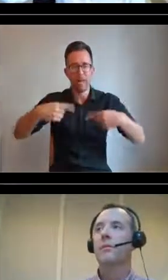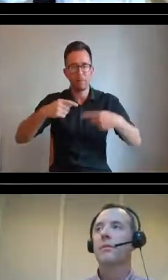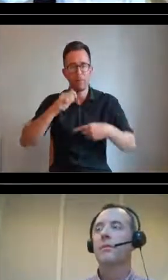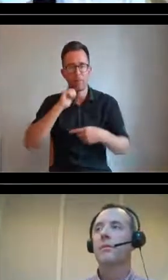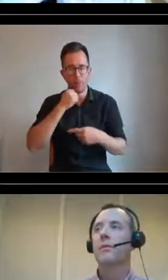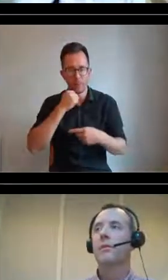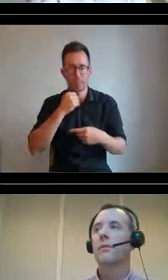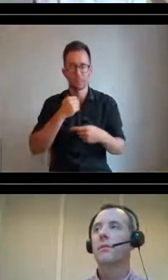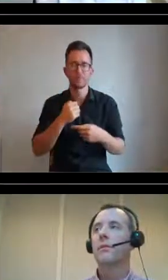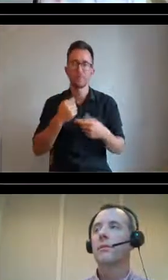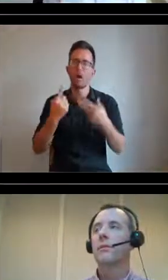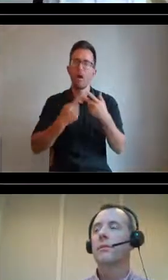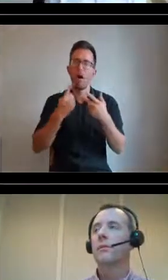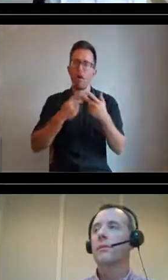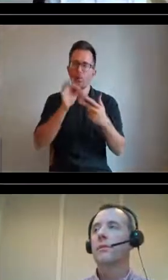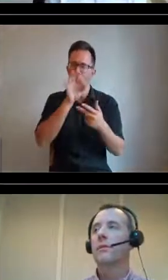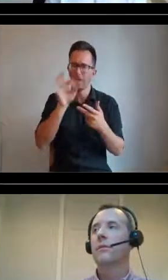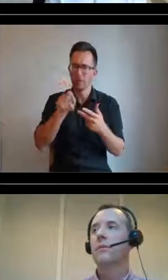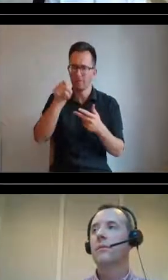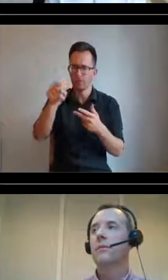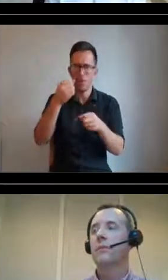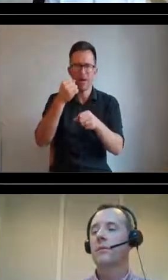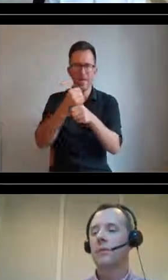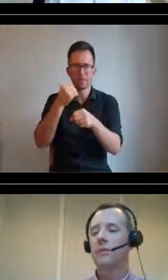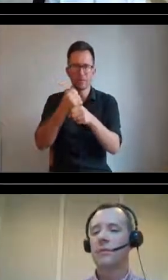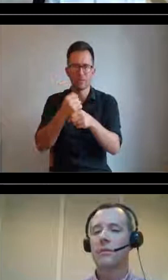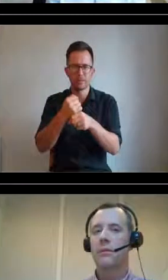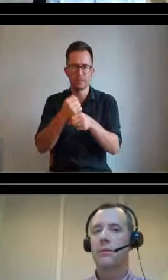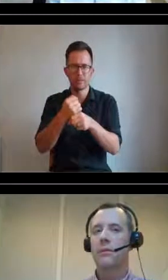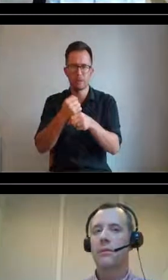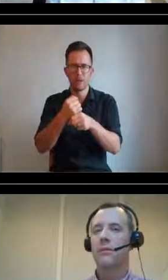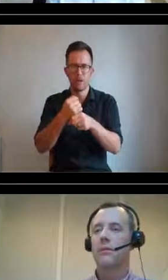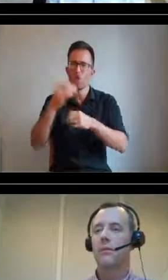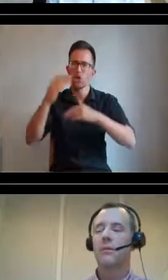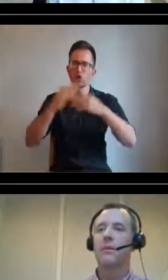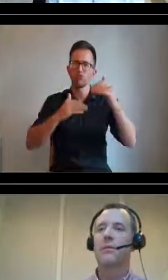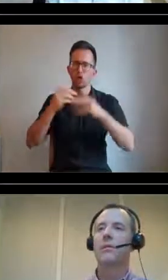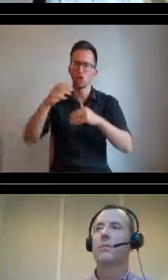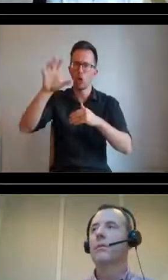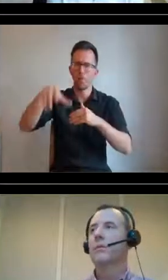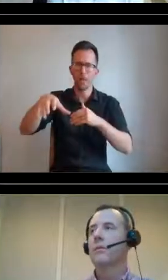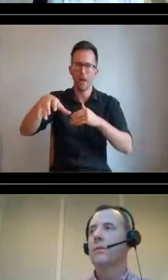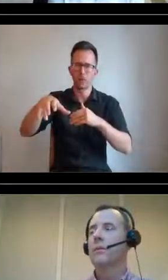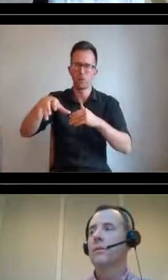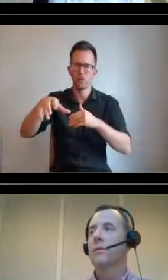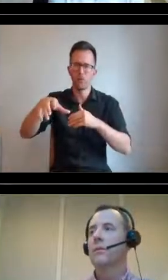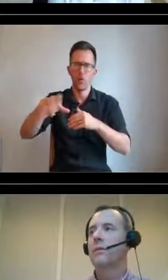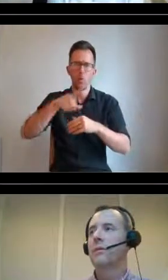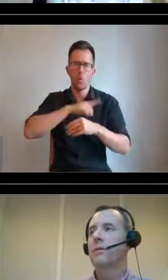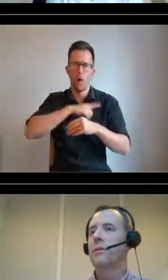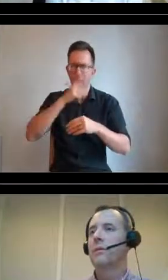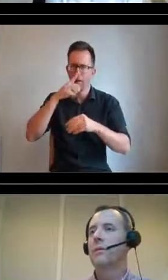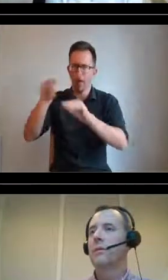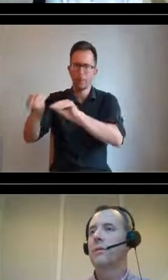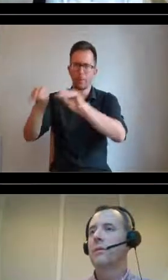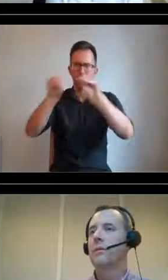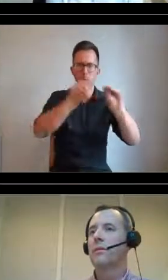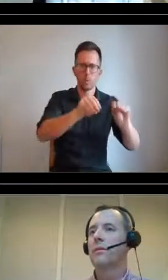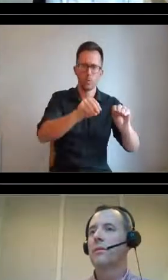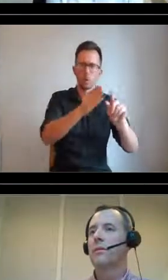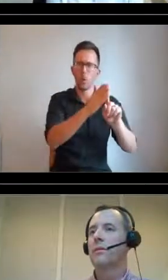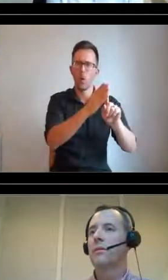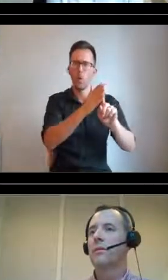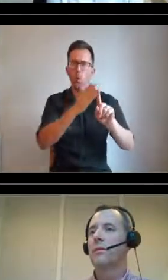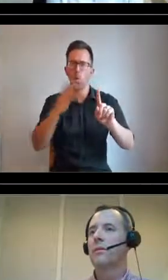now. Gary, one for you. Why can't the construction compound in Orsitt be relocated to the west side of the